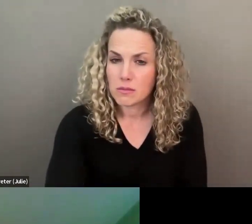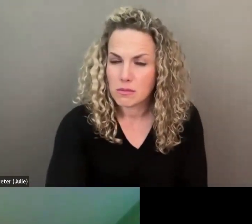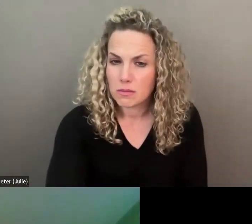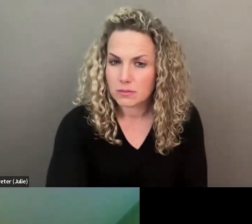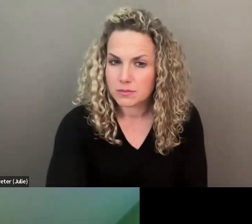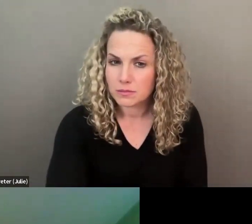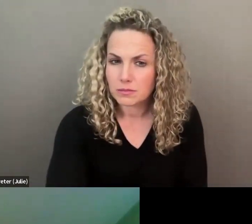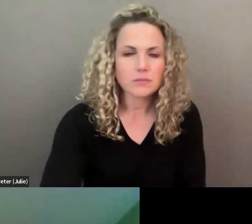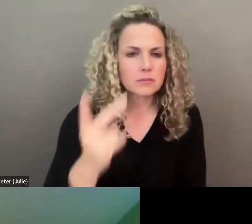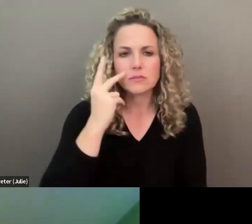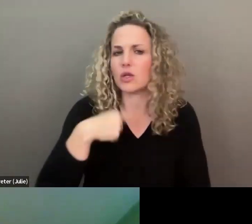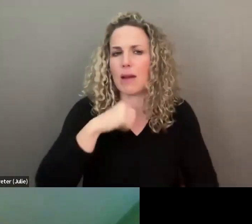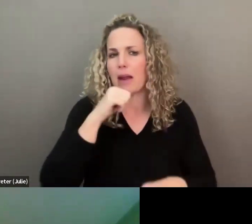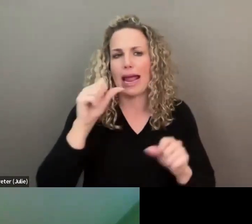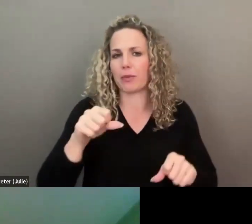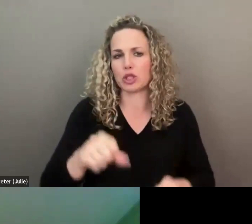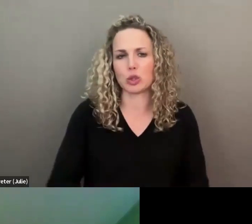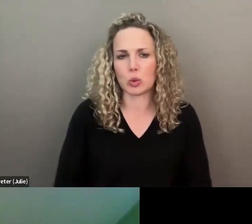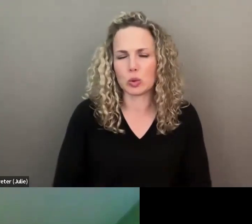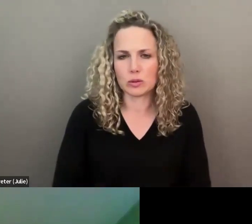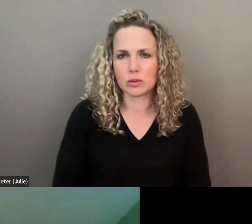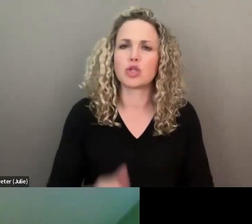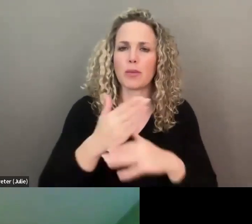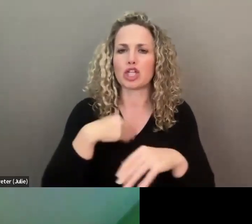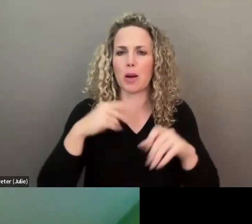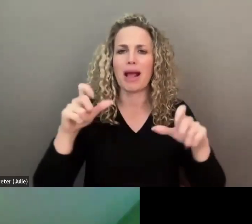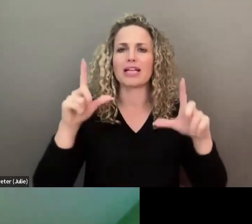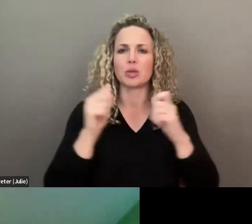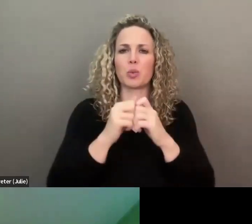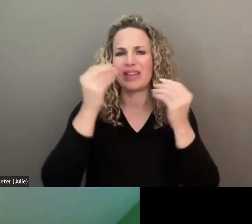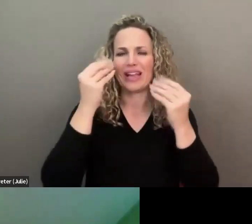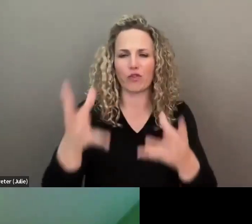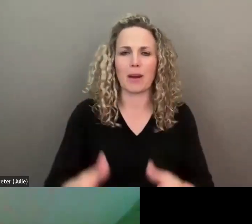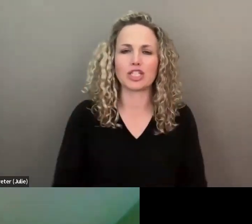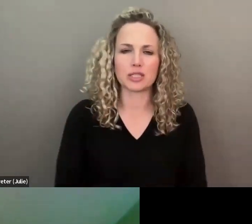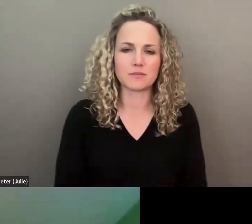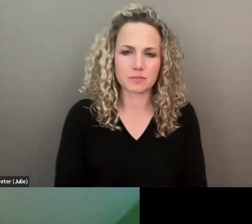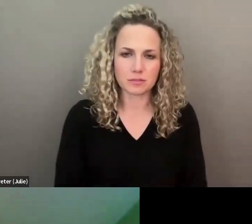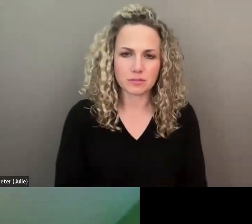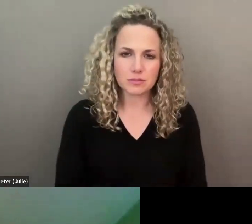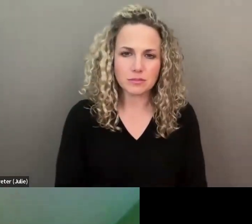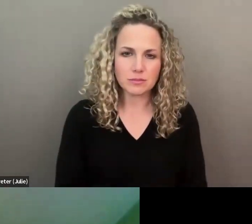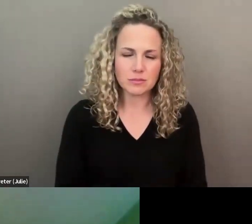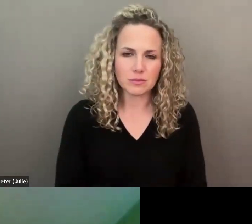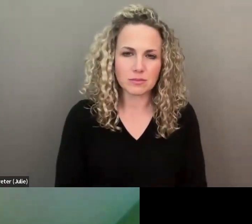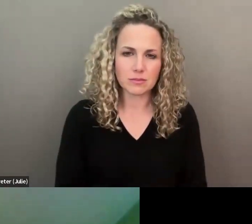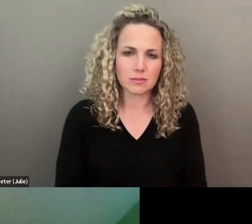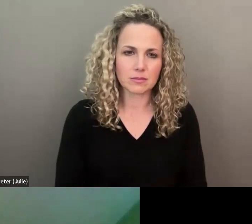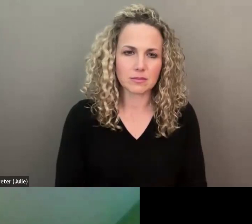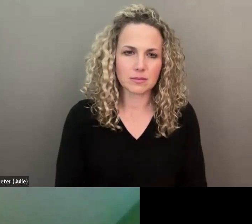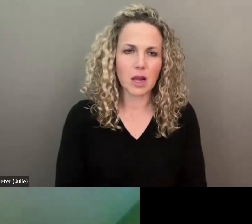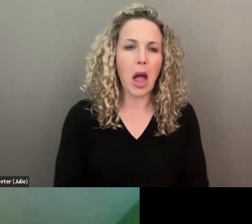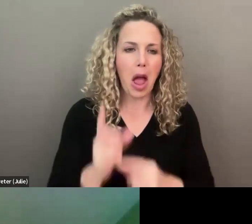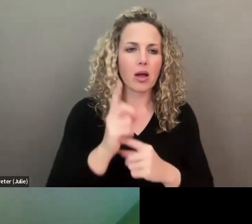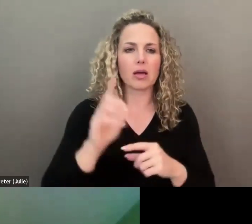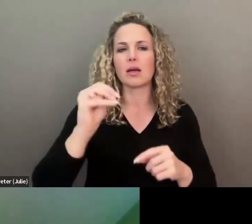Let me see. No, I'm not able to. Okay, I'm going to share my screen then with the information right now. 1 second. So